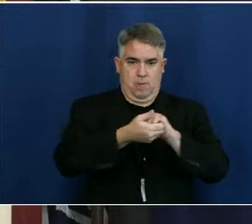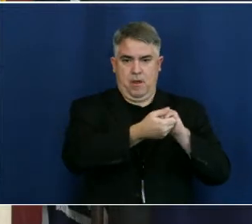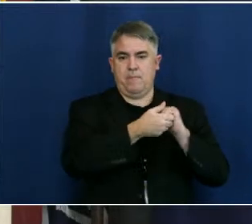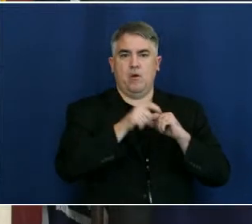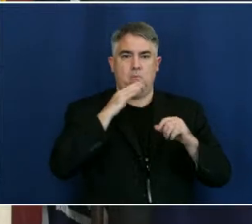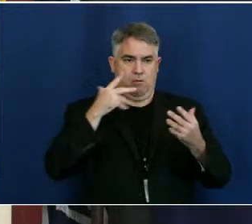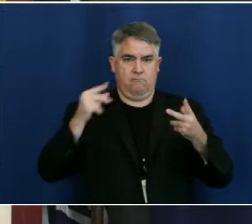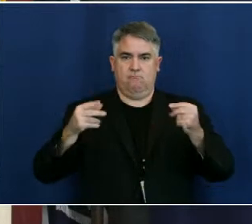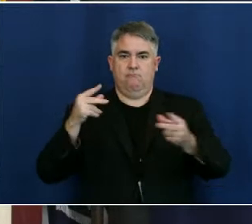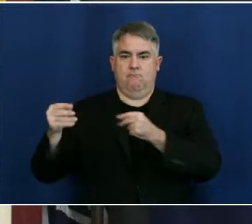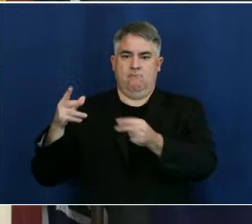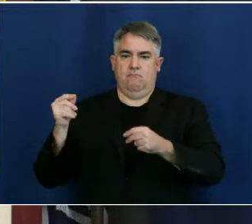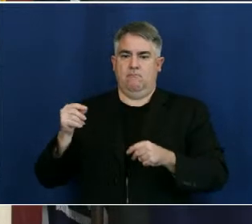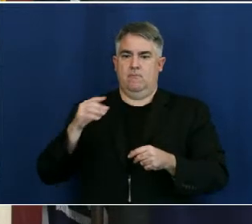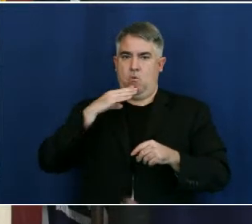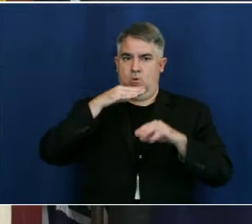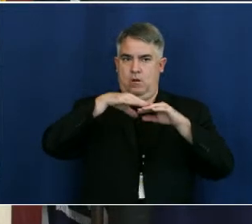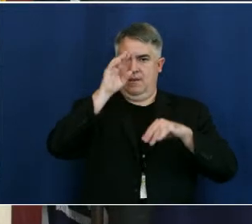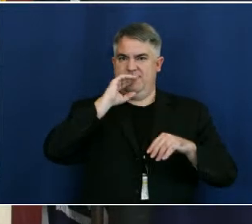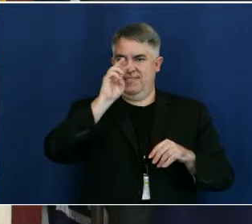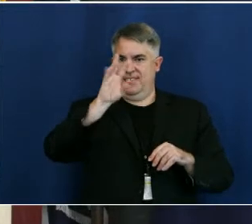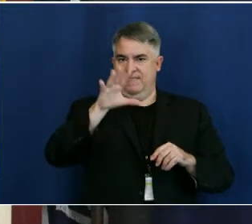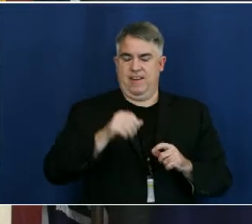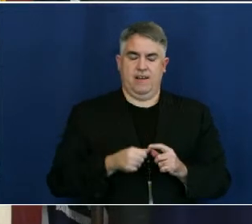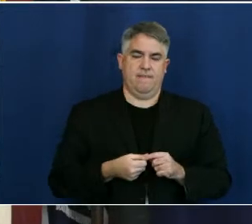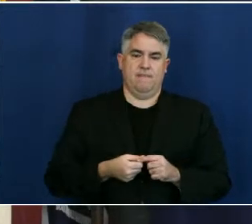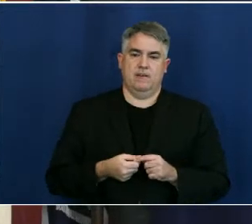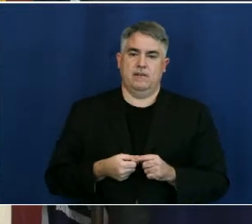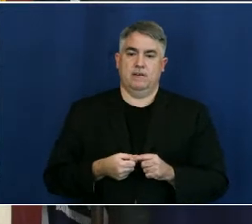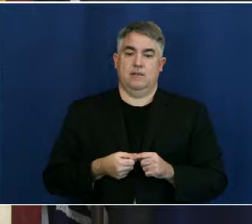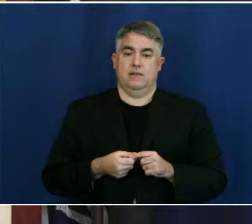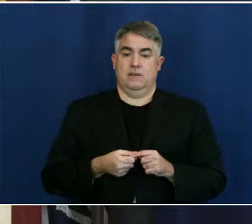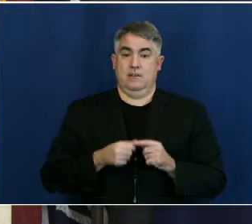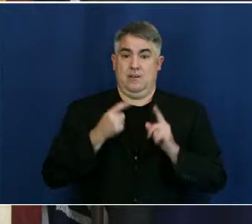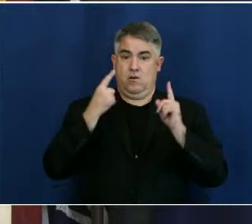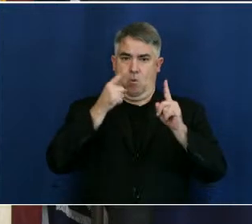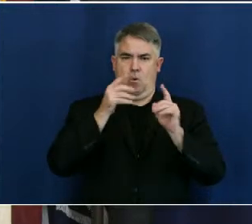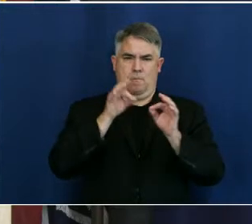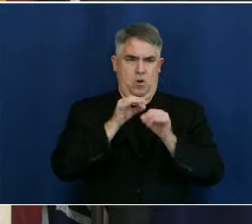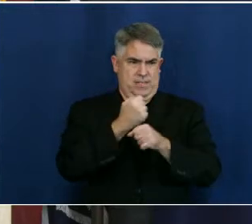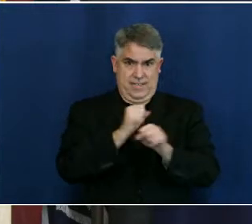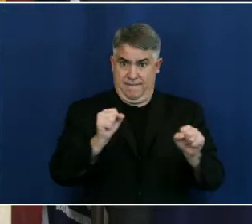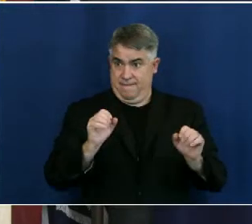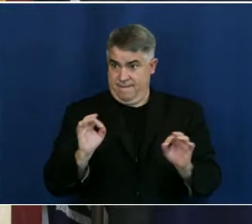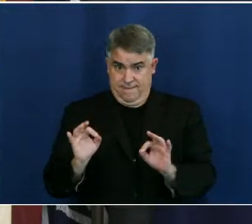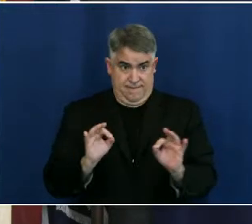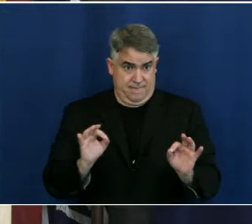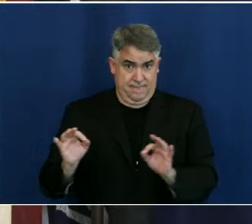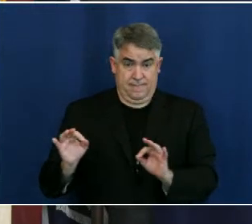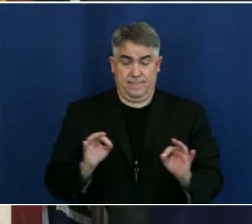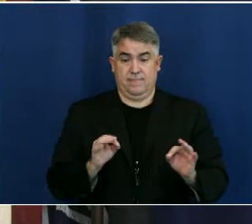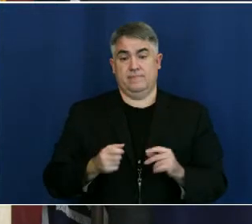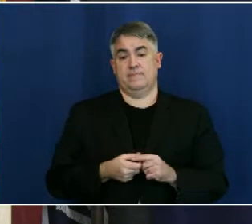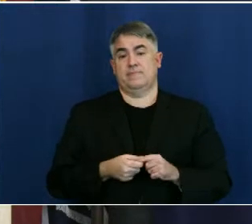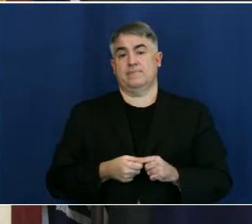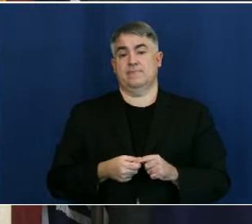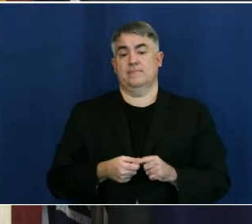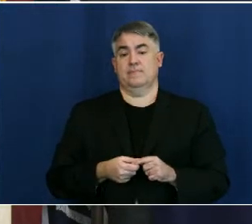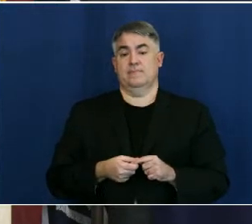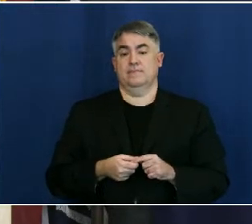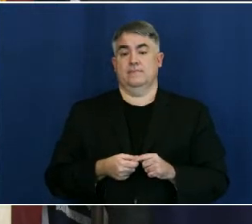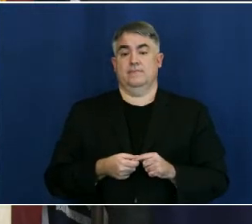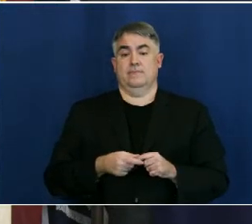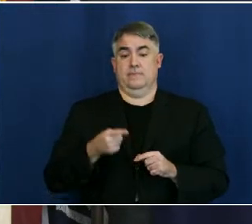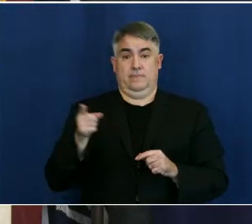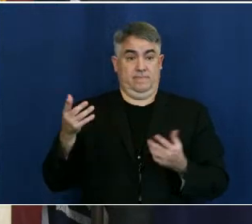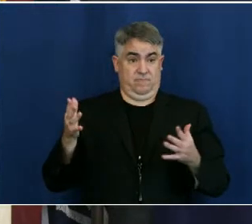care facilities, get those folks vaccinated and safe, and then look for opportunities where we can redeploy that workforce to